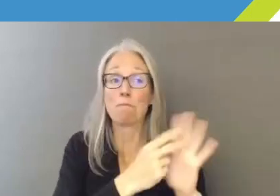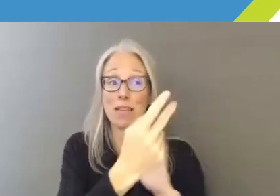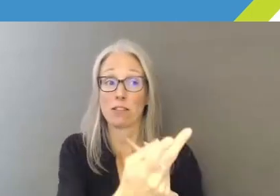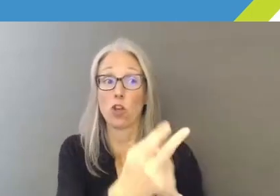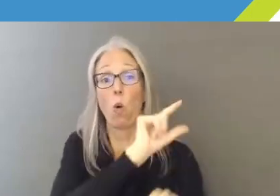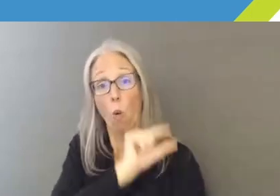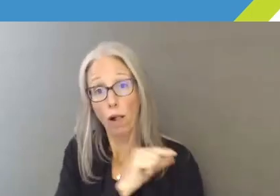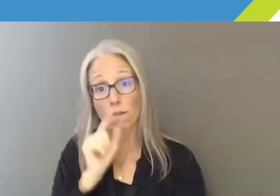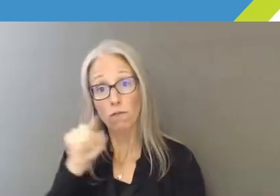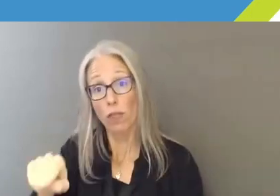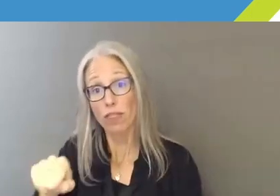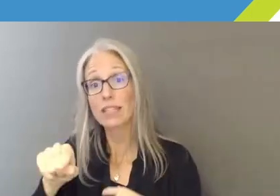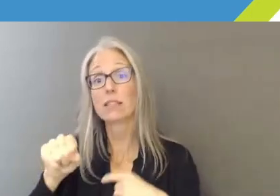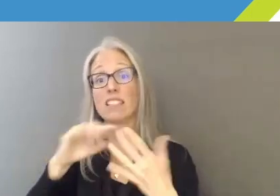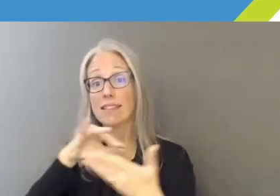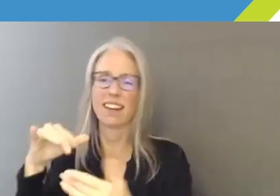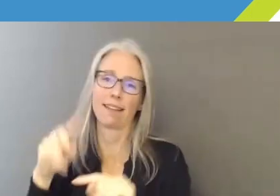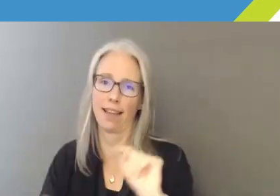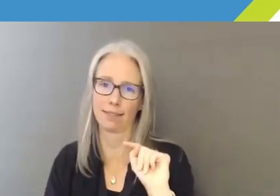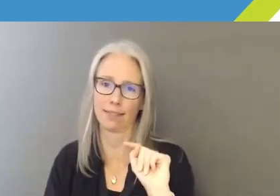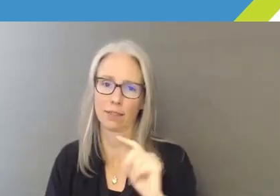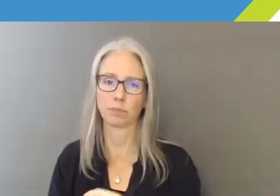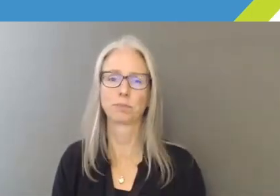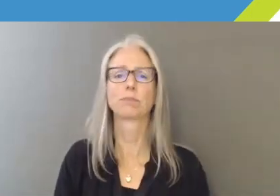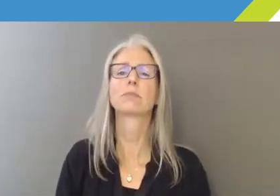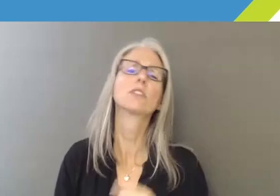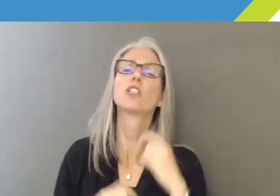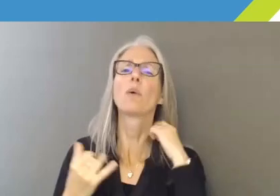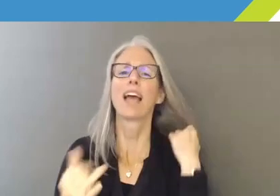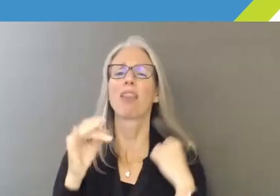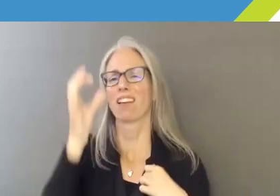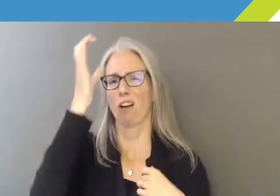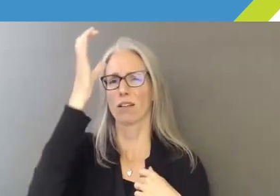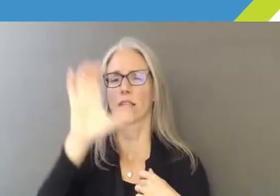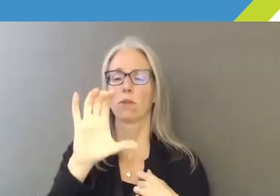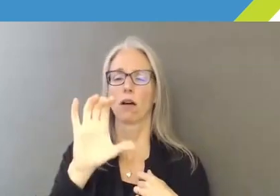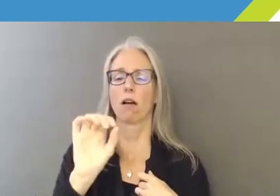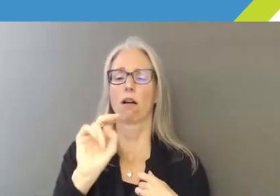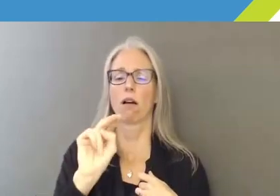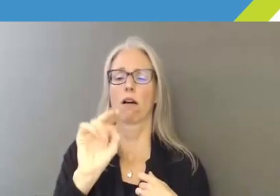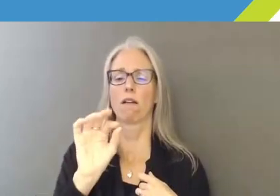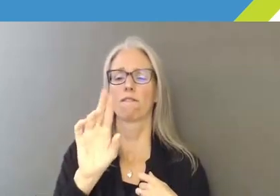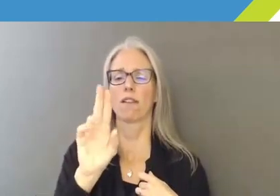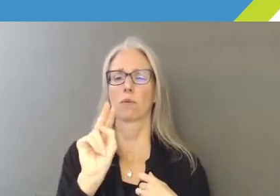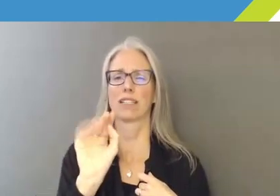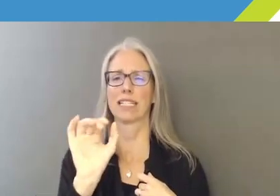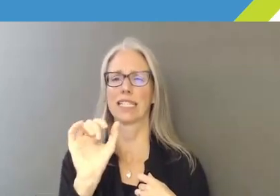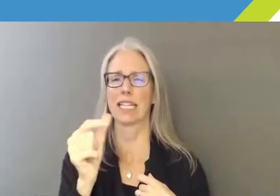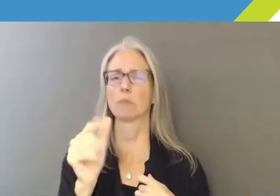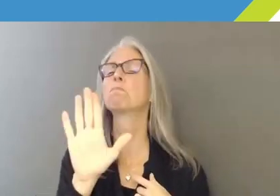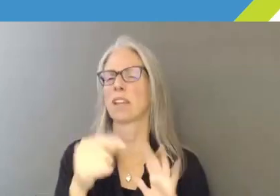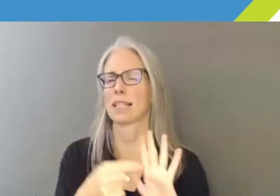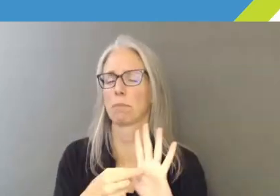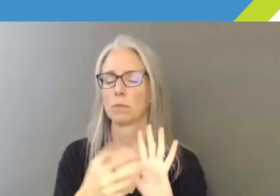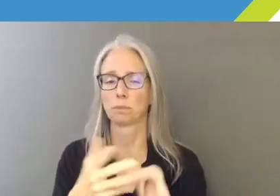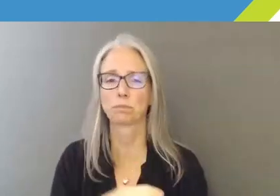mind. And I just wanted to talk a little bit about this concept of confounding because it is so important. So a quick example, if we're